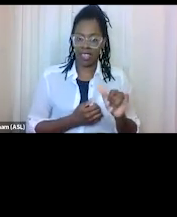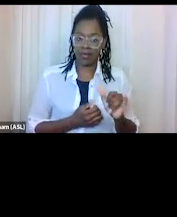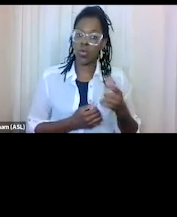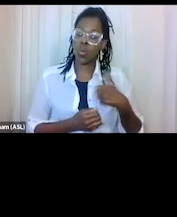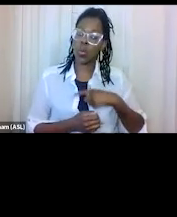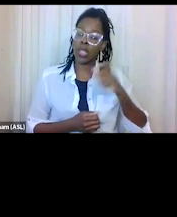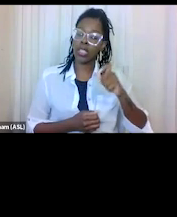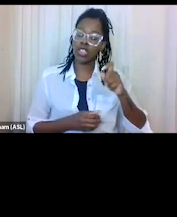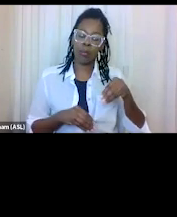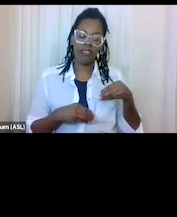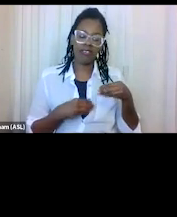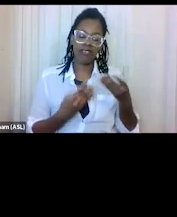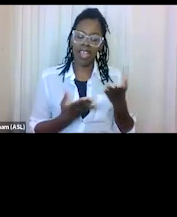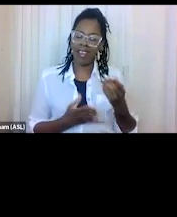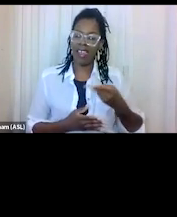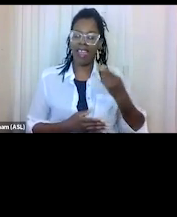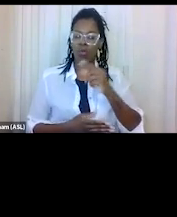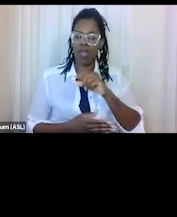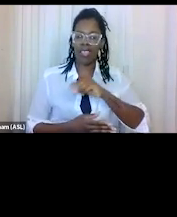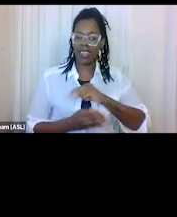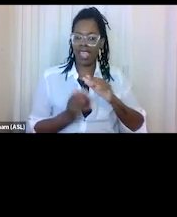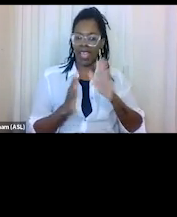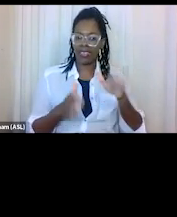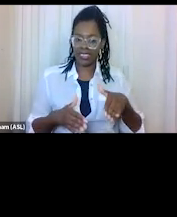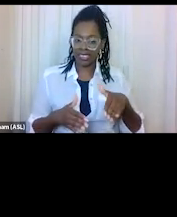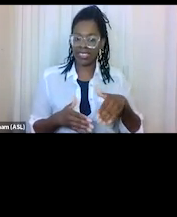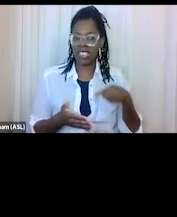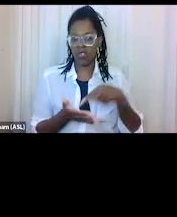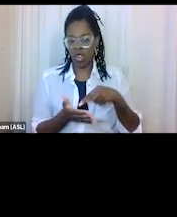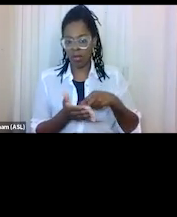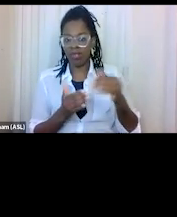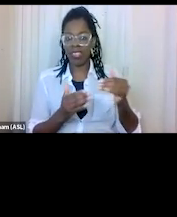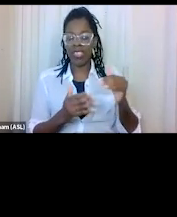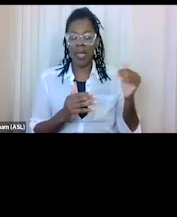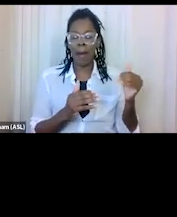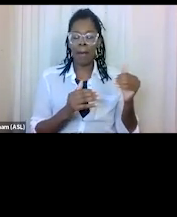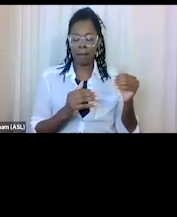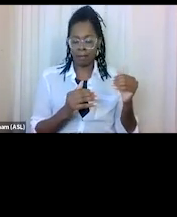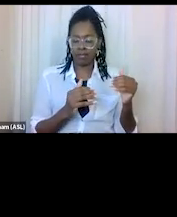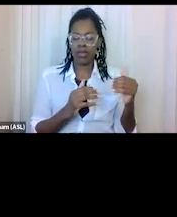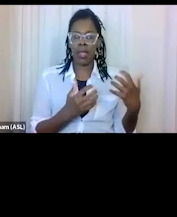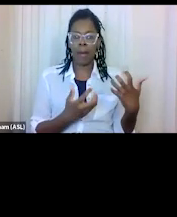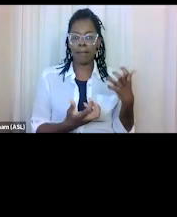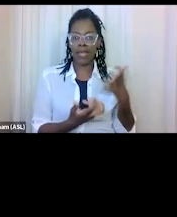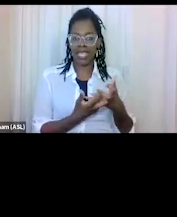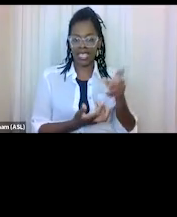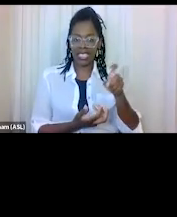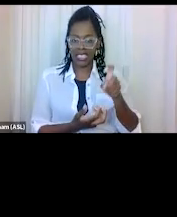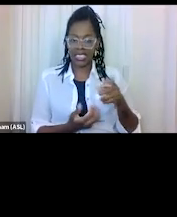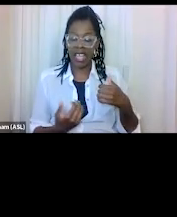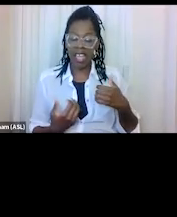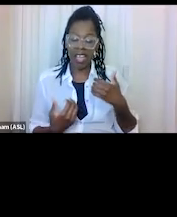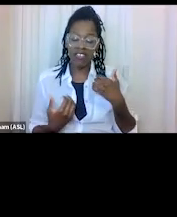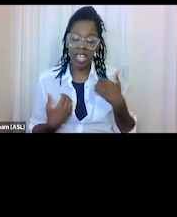housing that's affordable and available, having material needs met. So youth are getting good nutrition, they're getting good sleep,